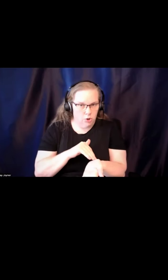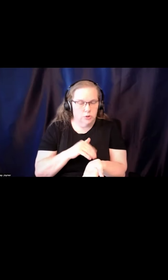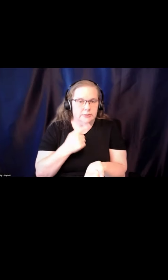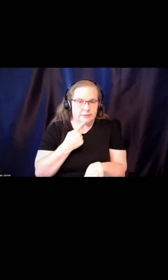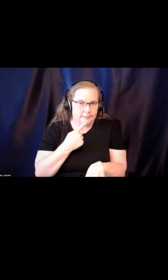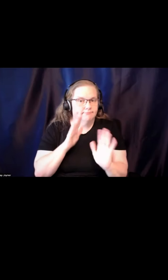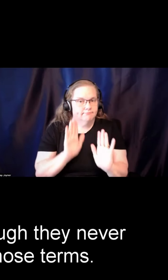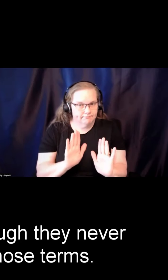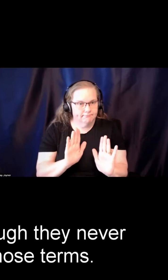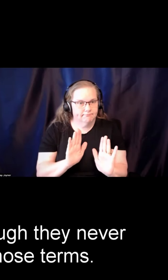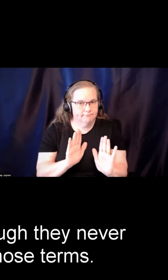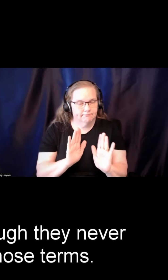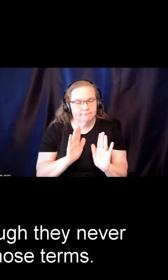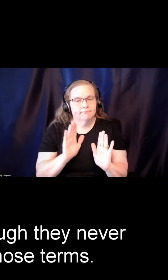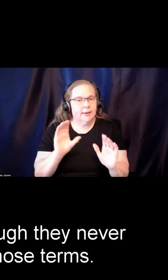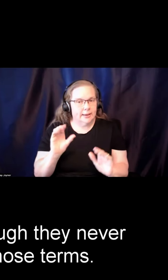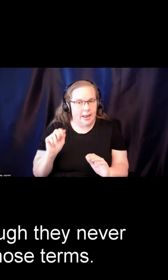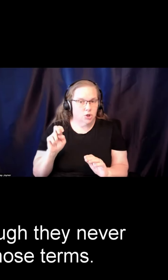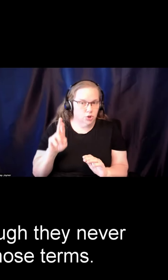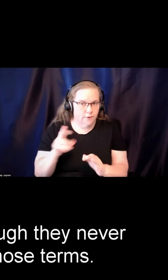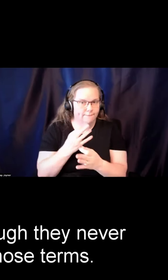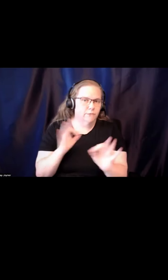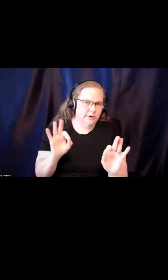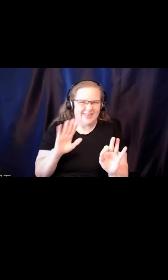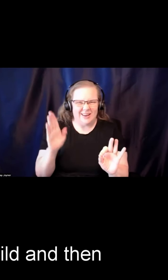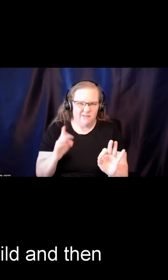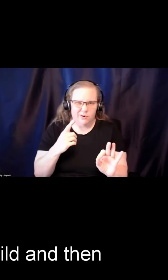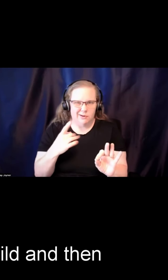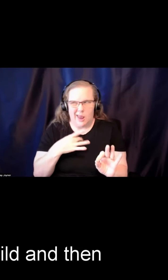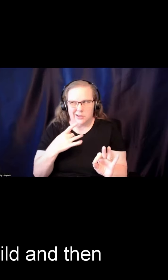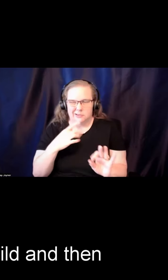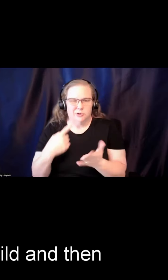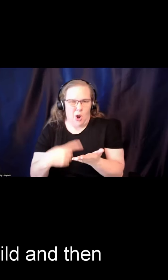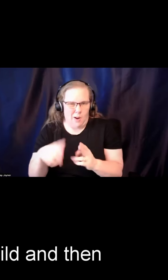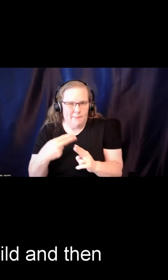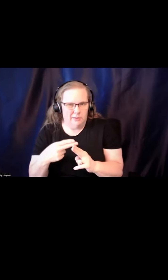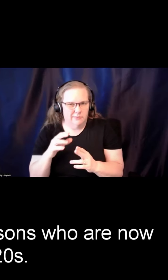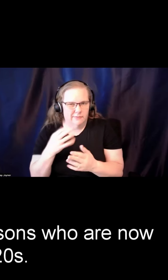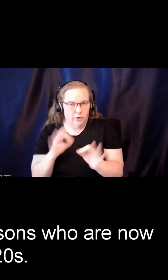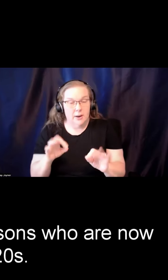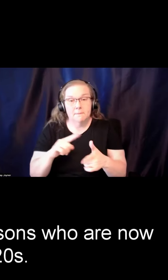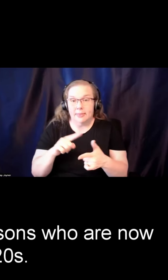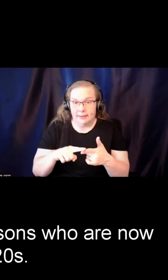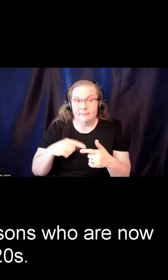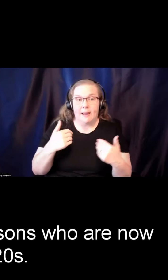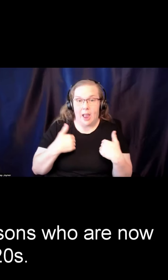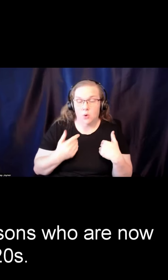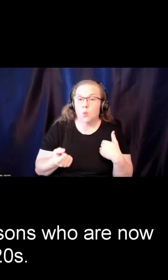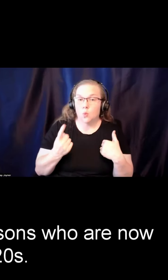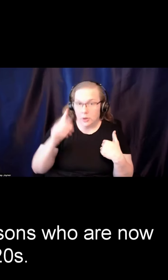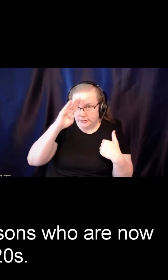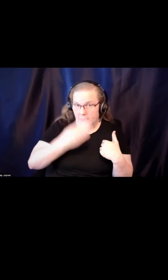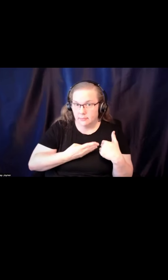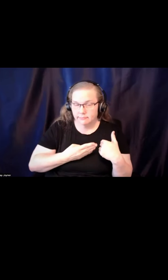in possibly cured, though they never like to talk in those terms, I had first one child and then another child, my two sons, who are